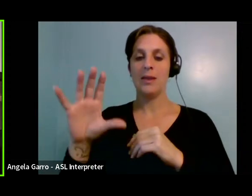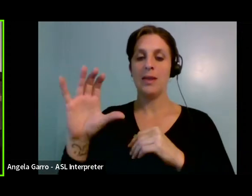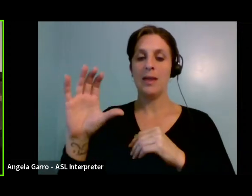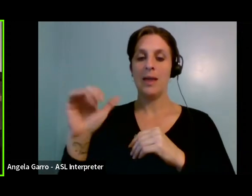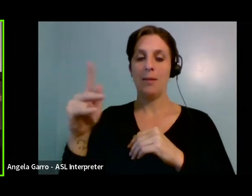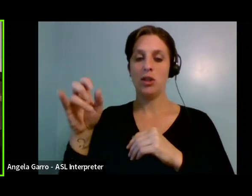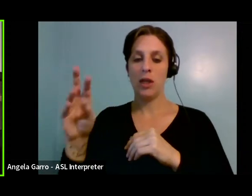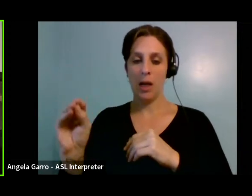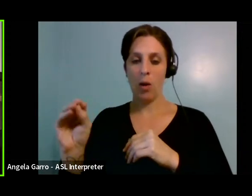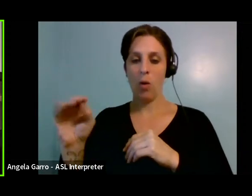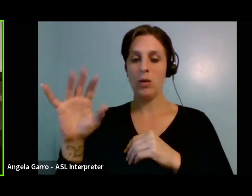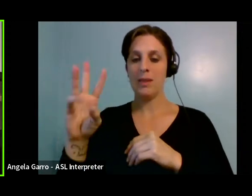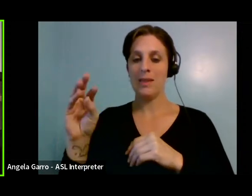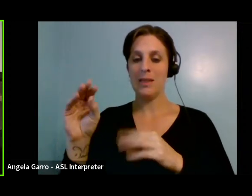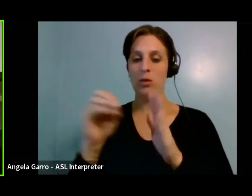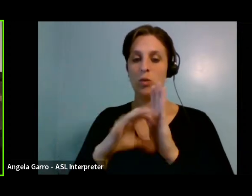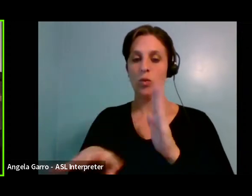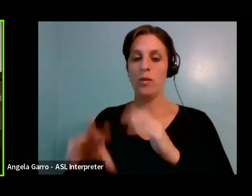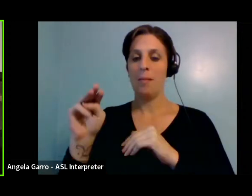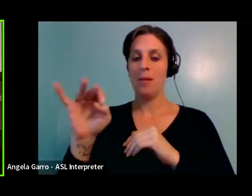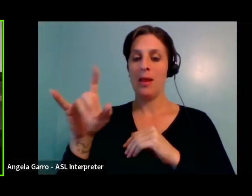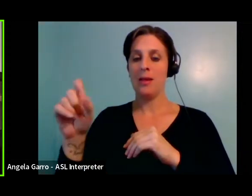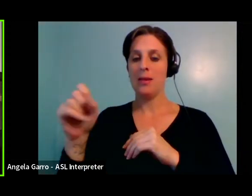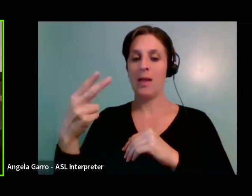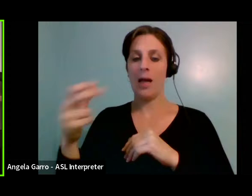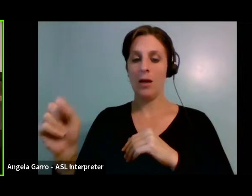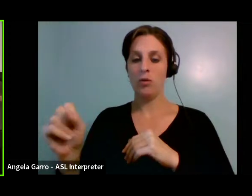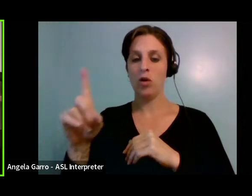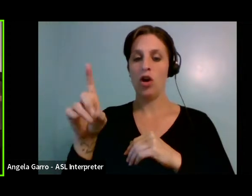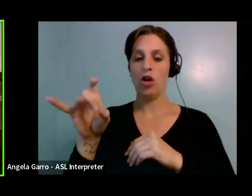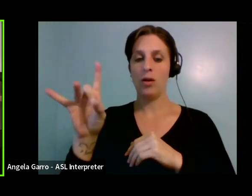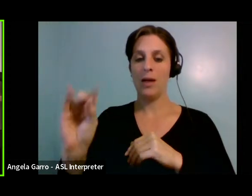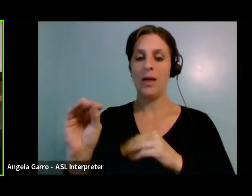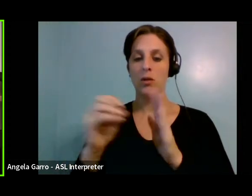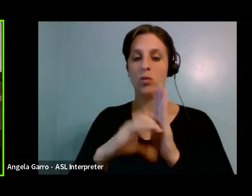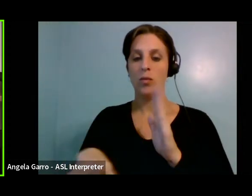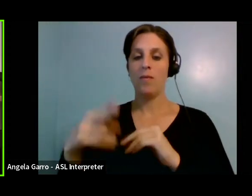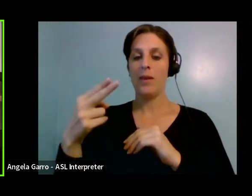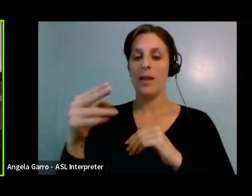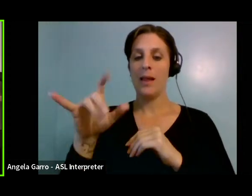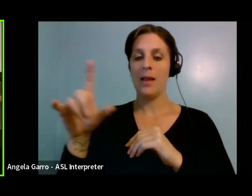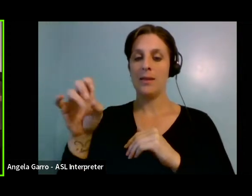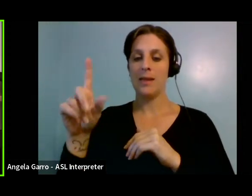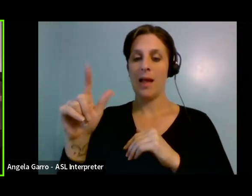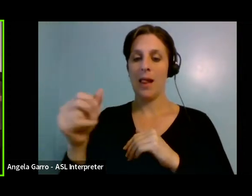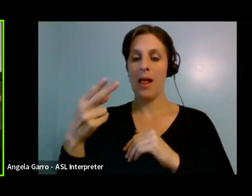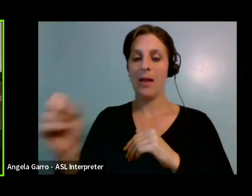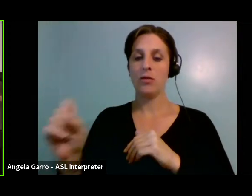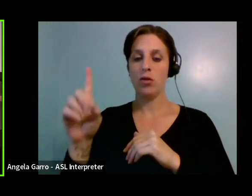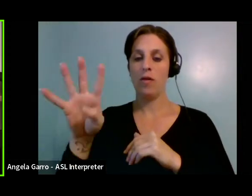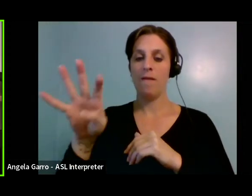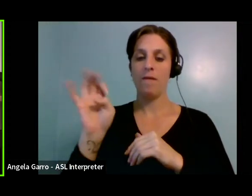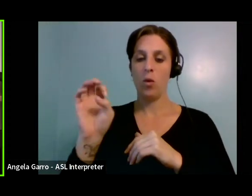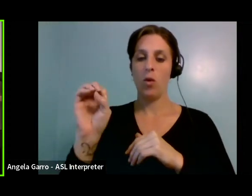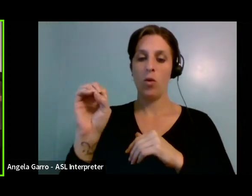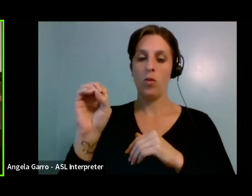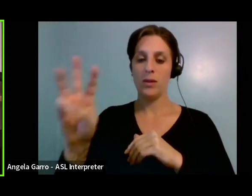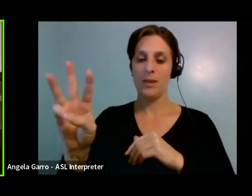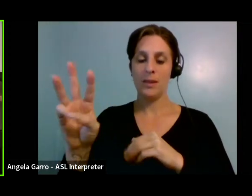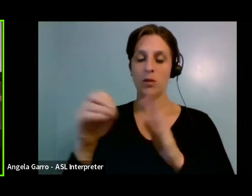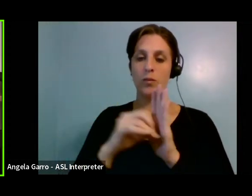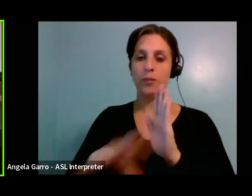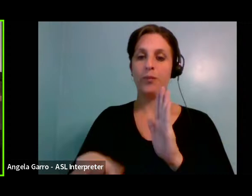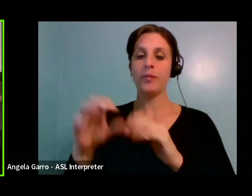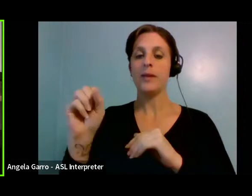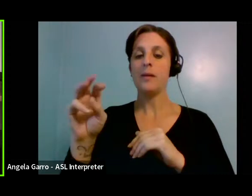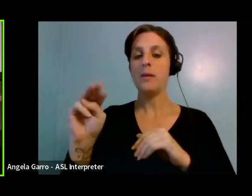students. Mills High School, 180 students. Hillsdale High School, 406 students. And